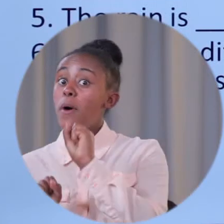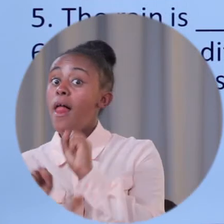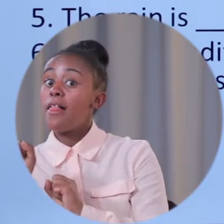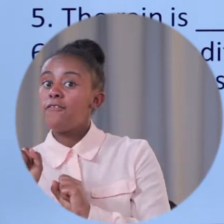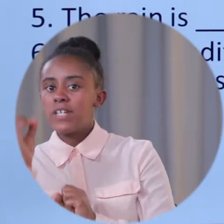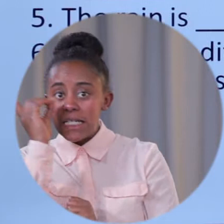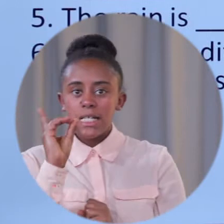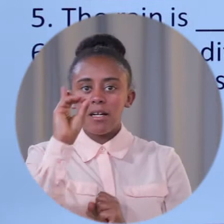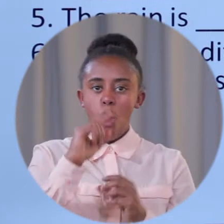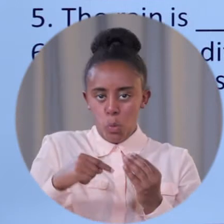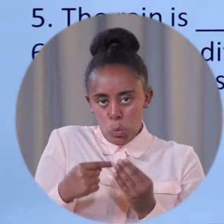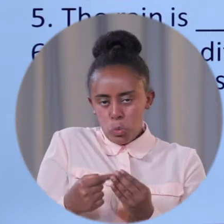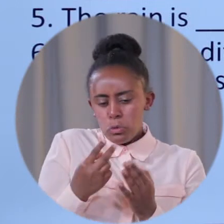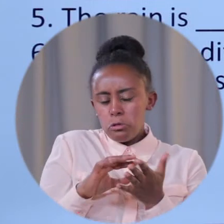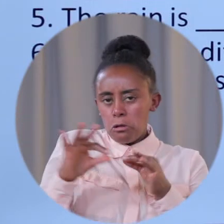according to the sentence.